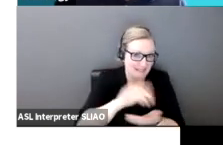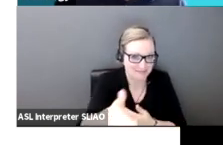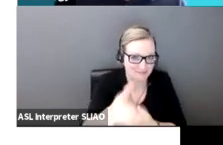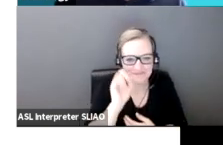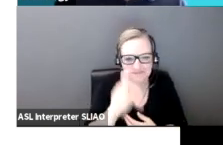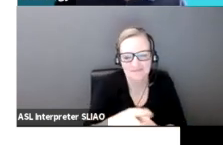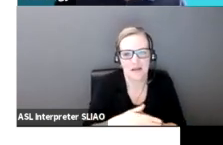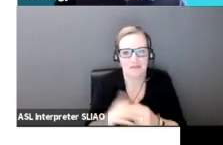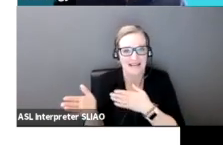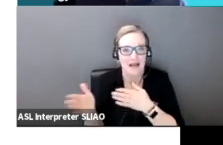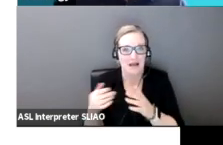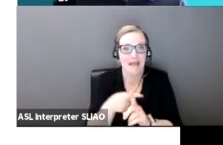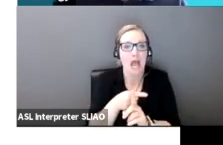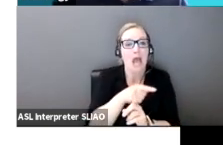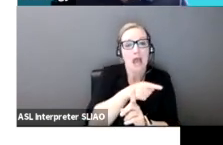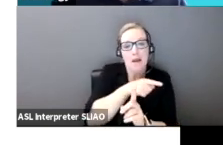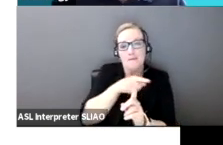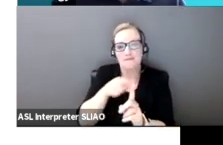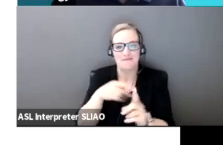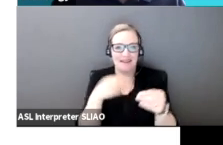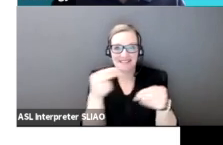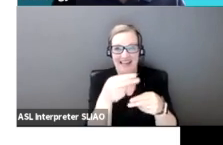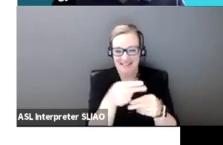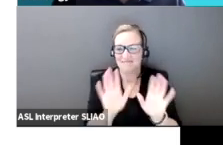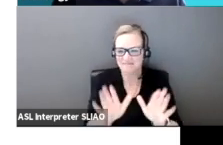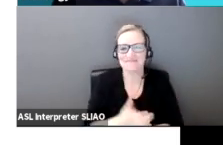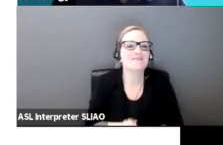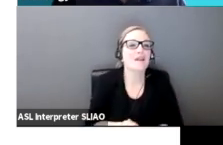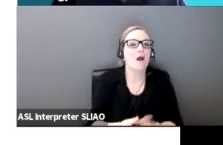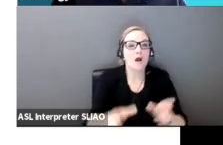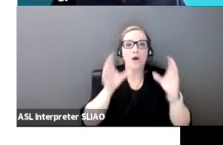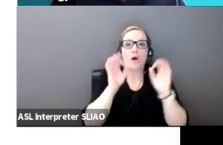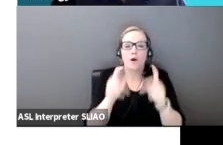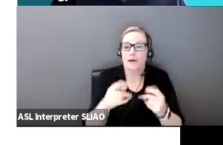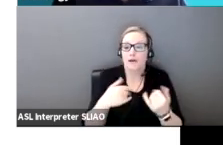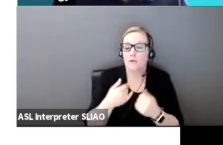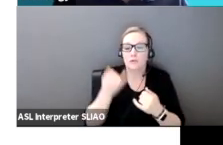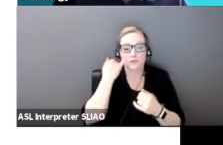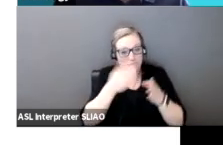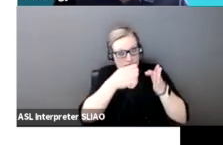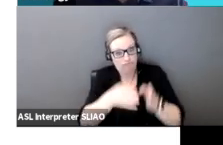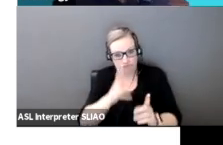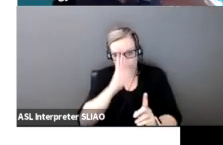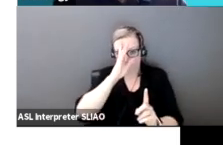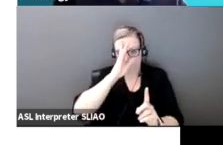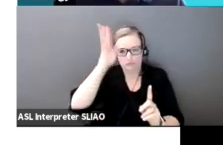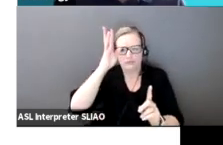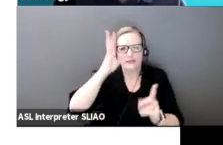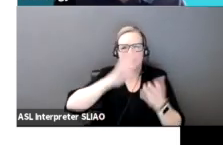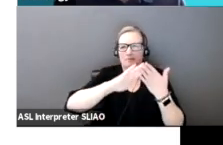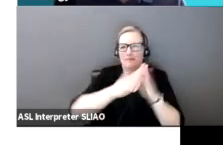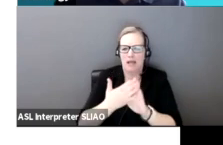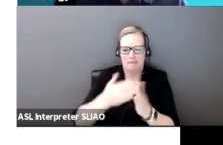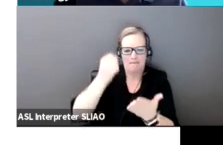I'm going to continue on here. How is an invention turned into a patent? Well, you have the initial